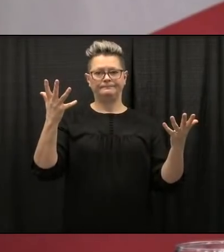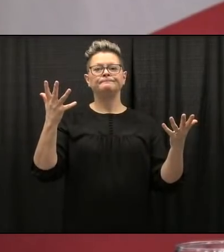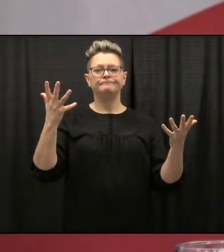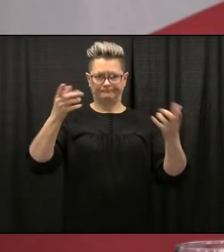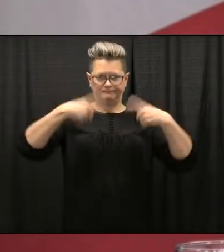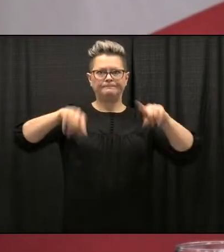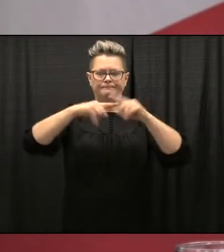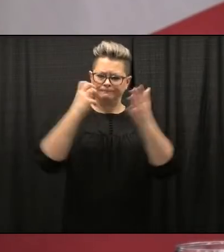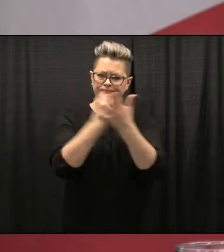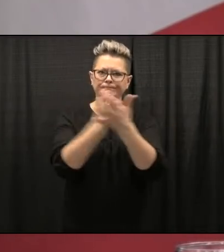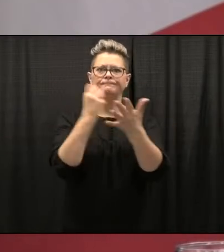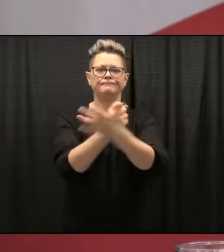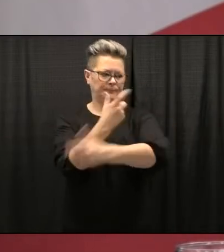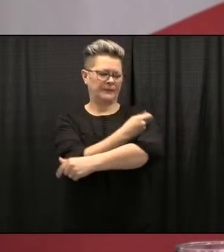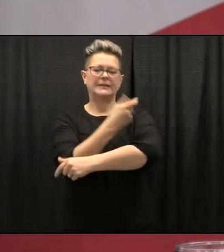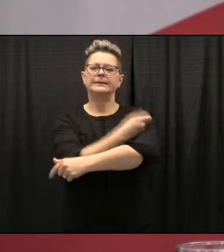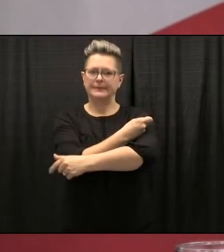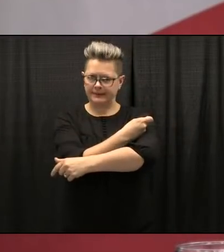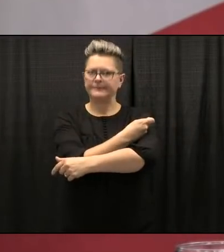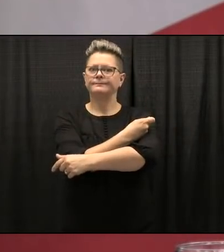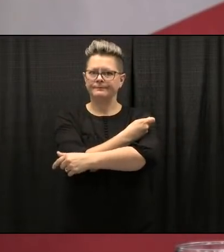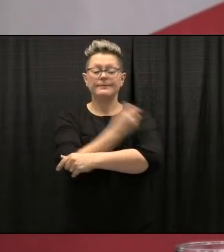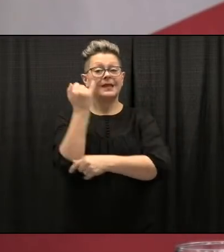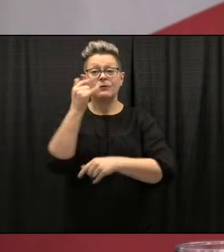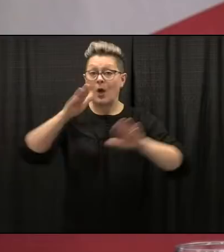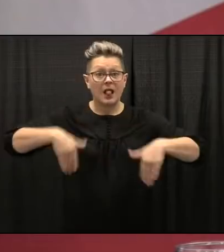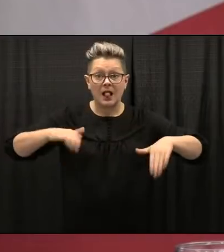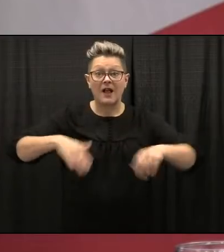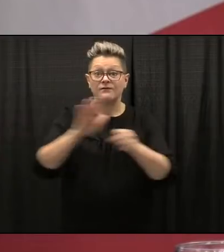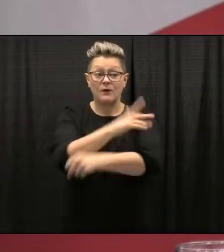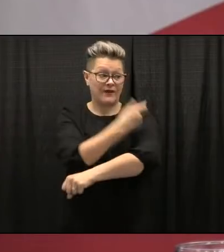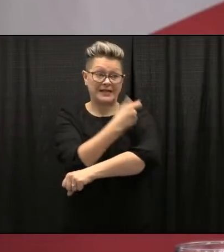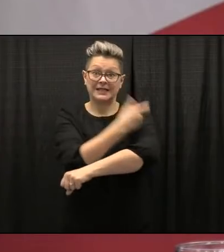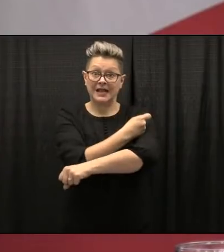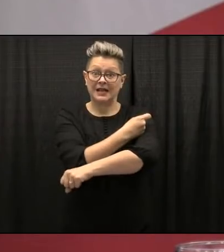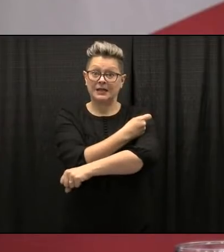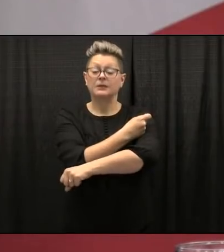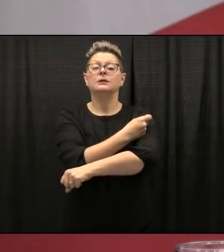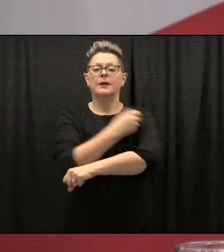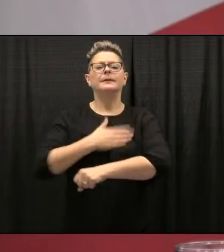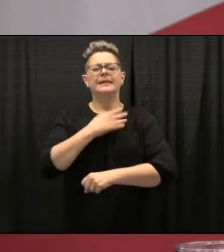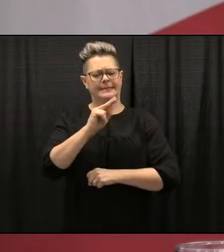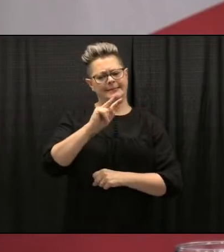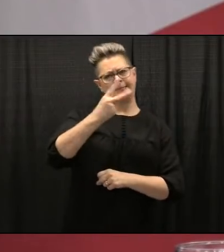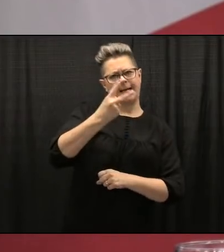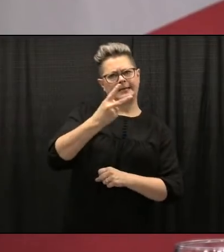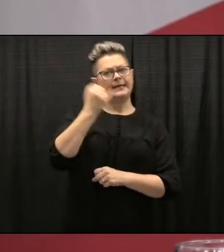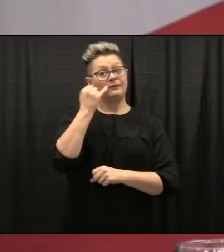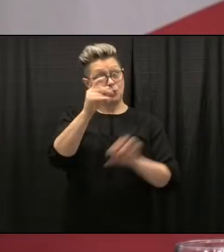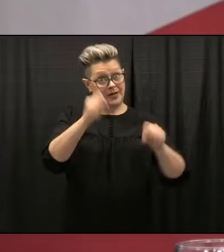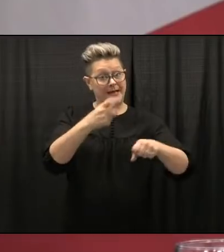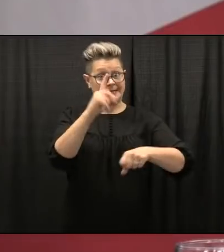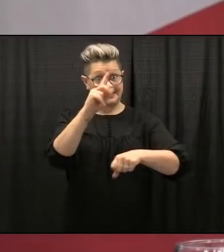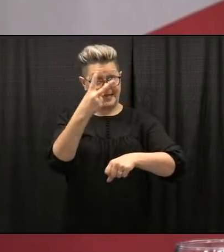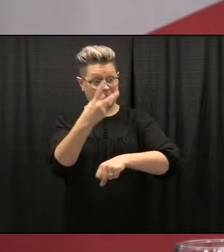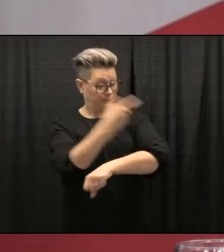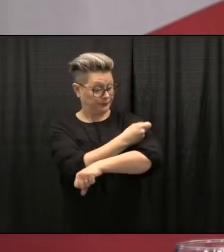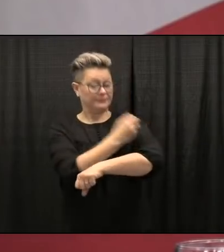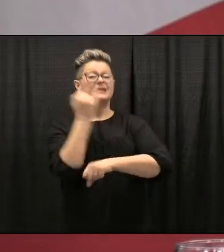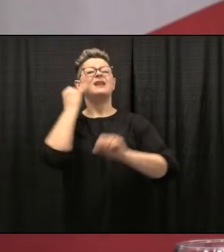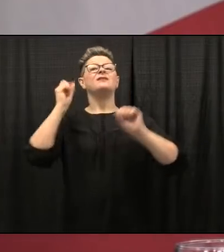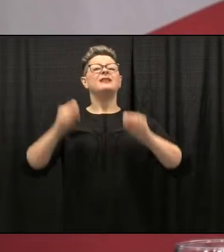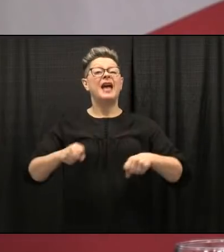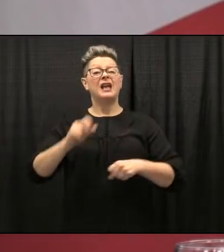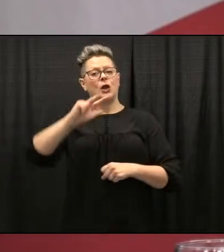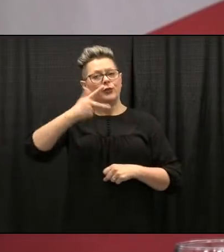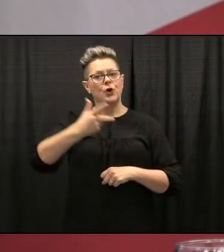vaccines. So if you haven't been fully vaccinated, get your second shot when you're eligible. And if you have, get your booster.